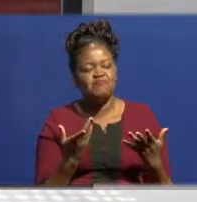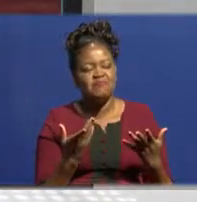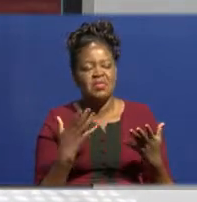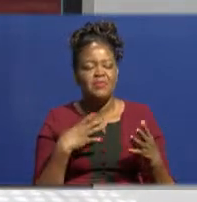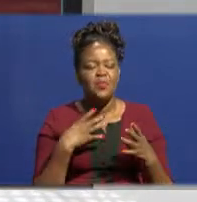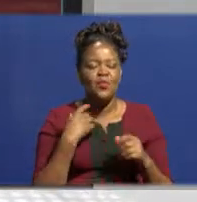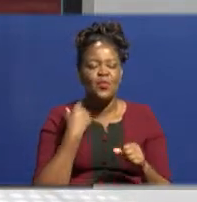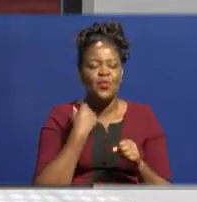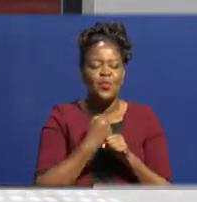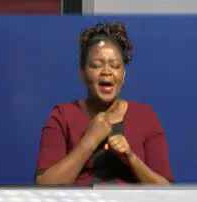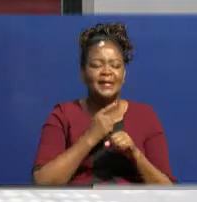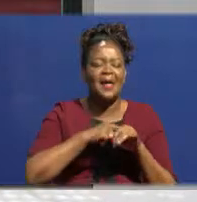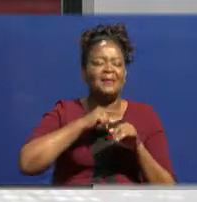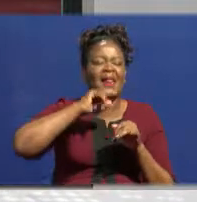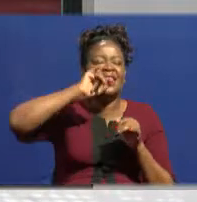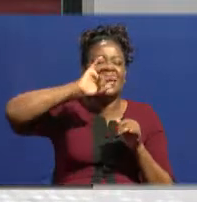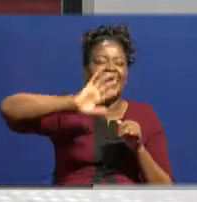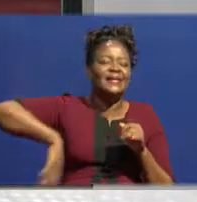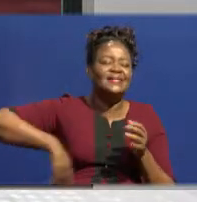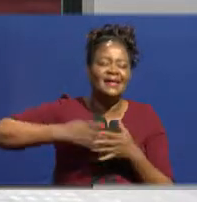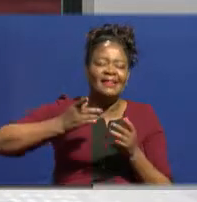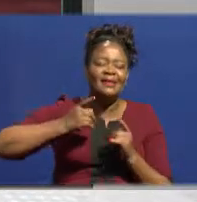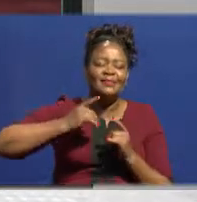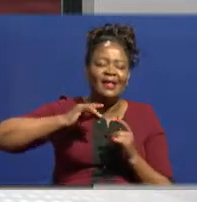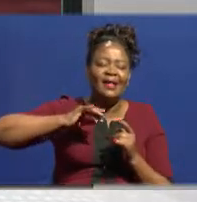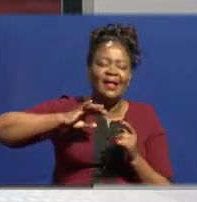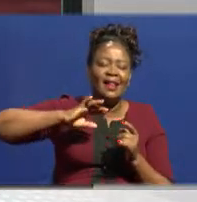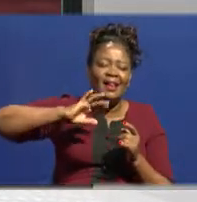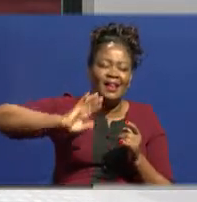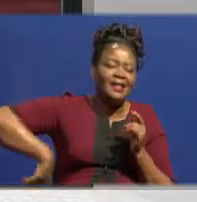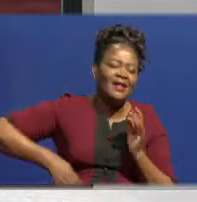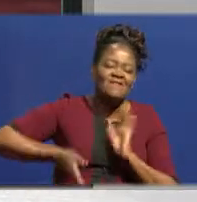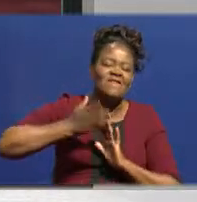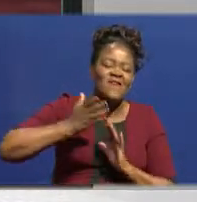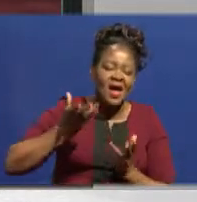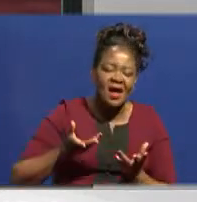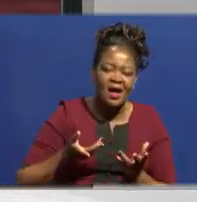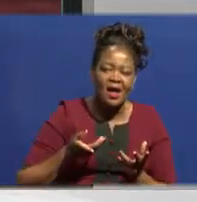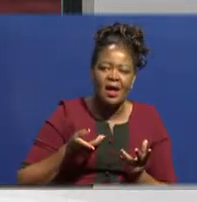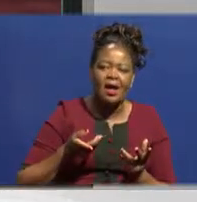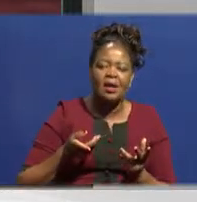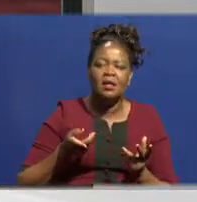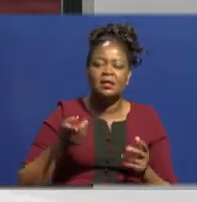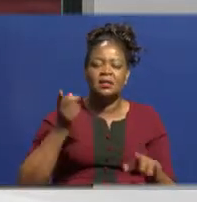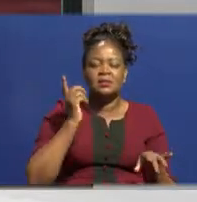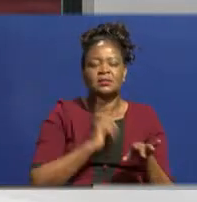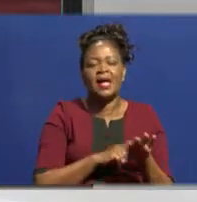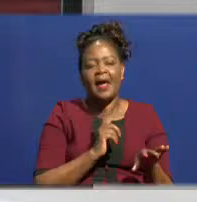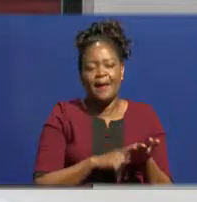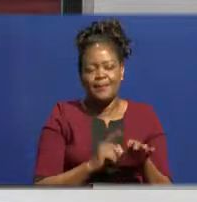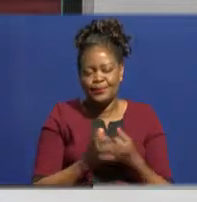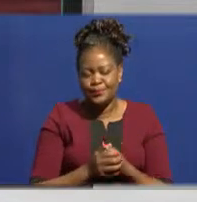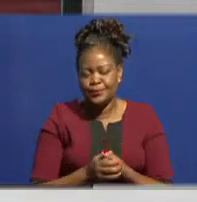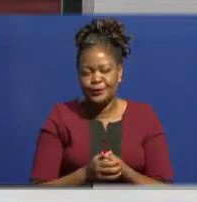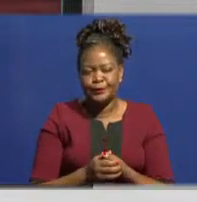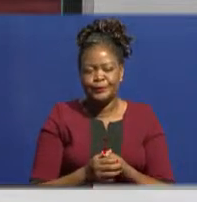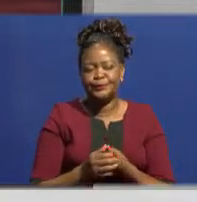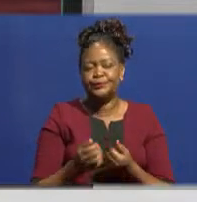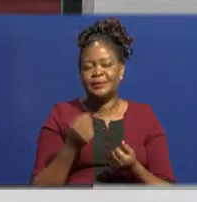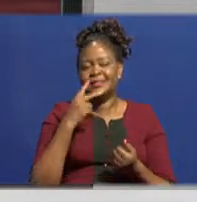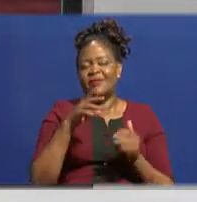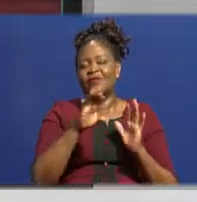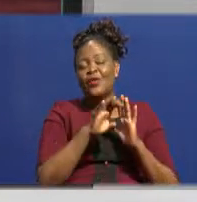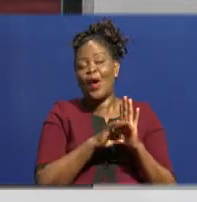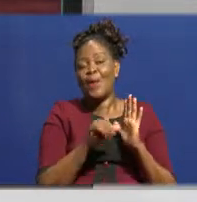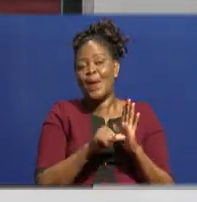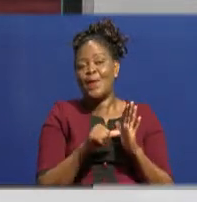Yes. Anything that we do, the last minute. Now, as we are staring at this constitutional crisis, we don't even have